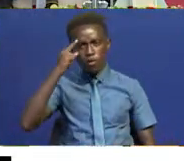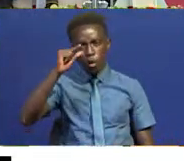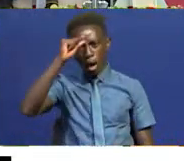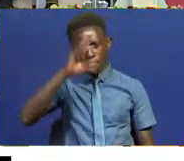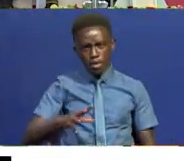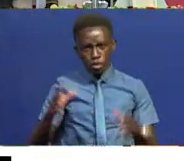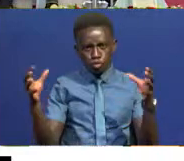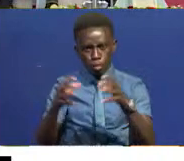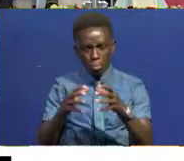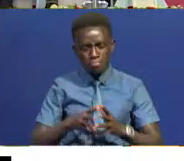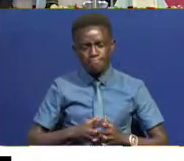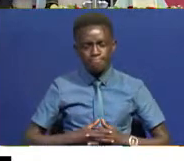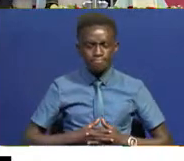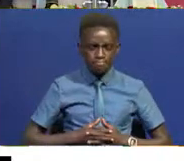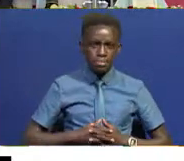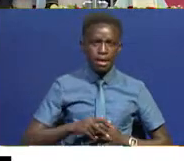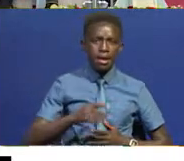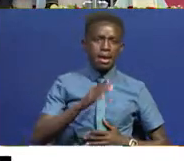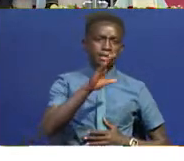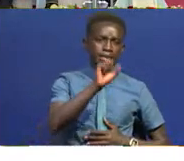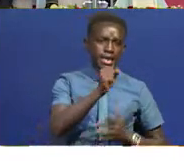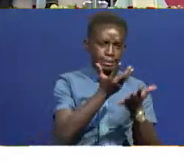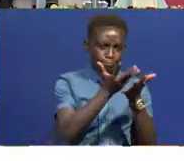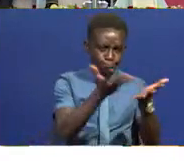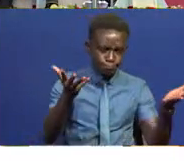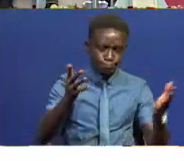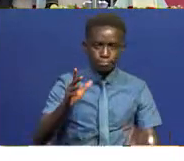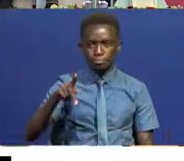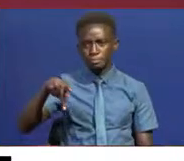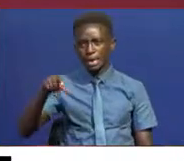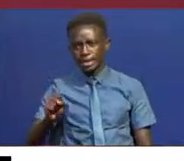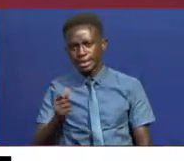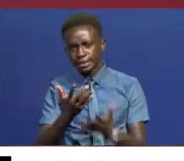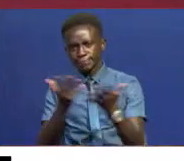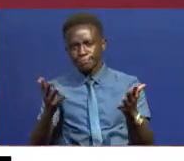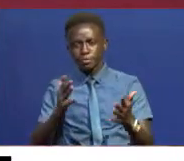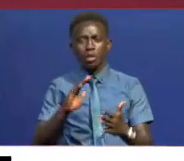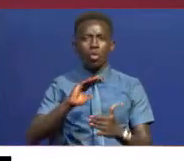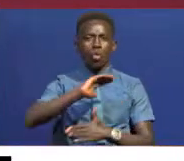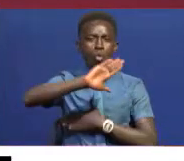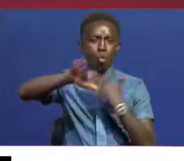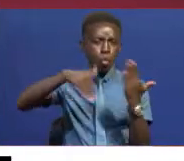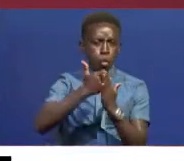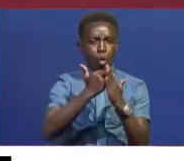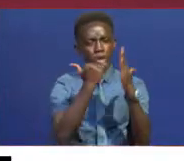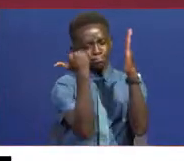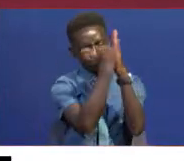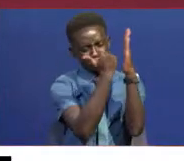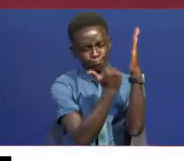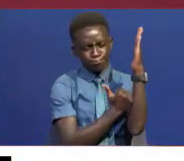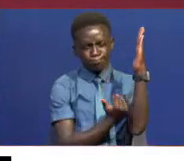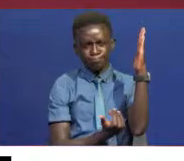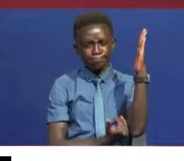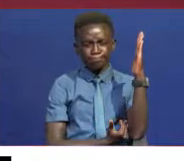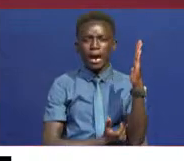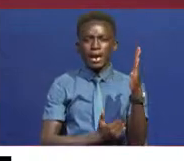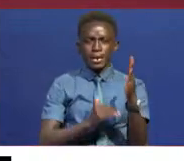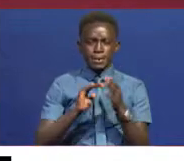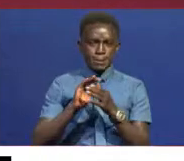Secretaries, Principal Secretaries, and all protocols observed. The Ministry of Public Service is